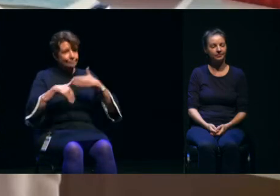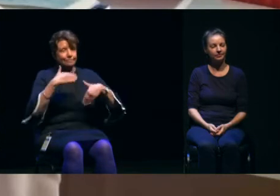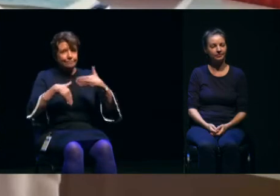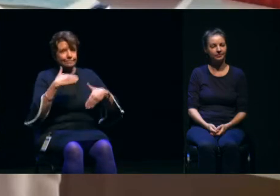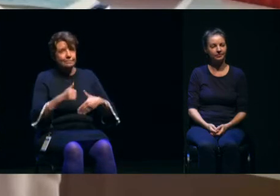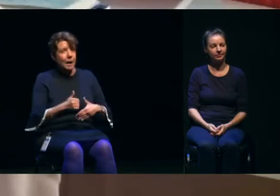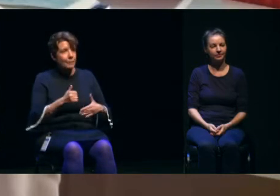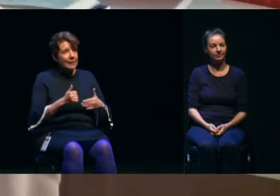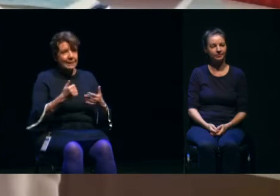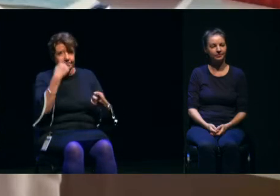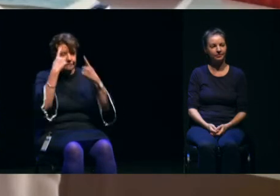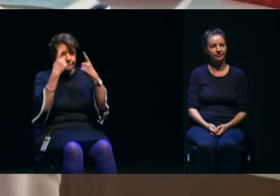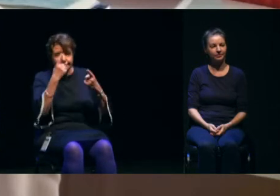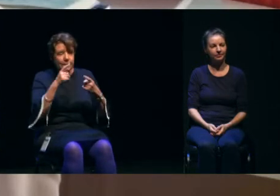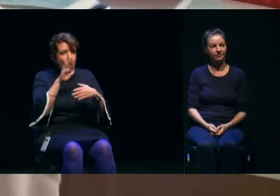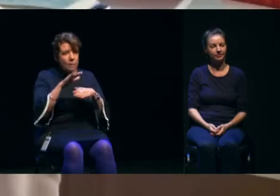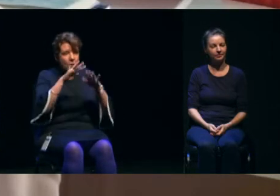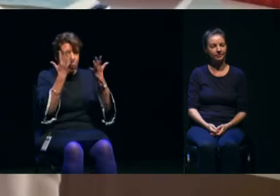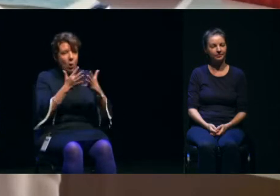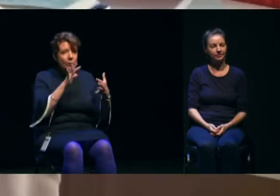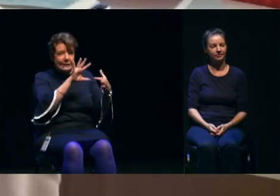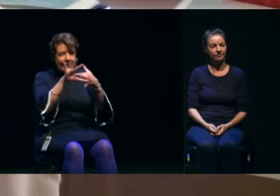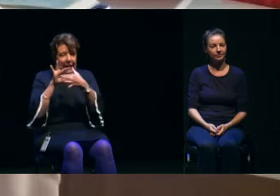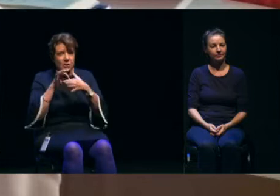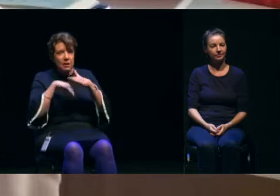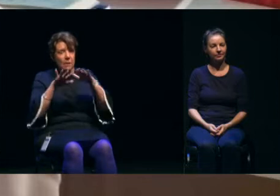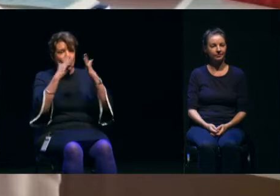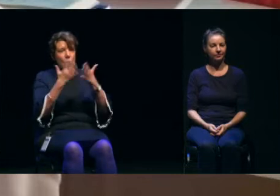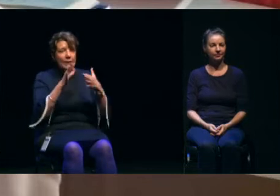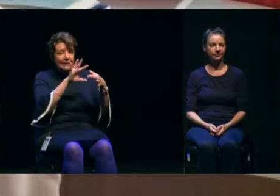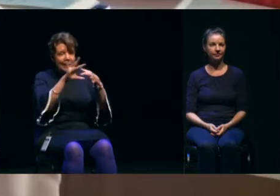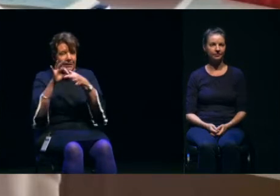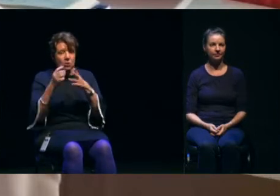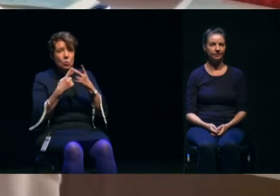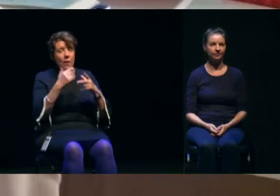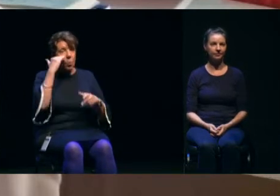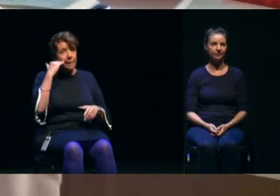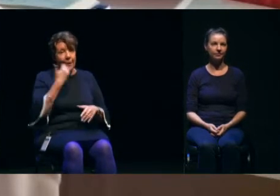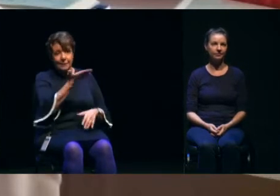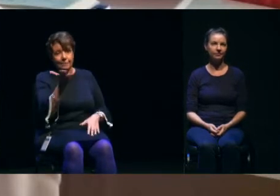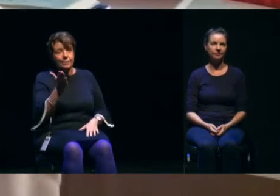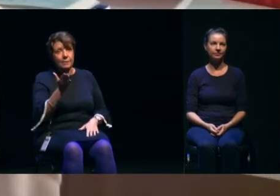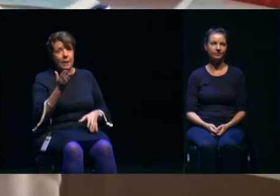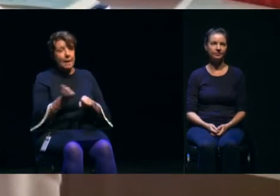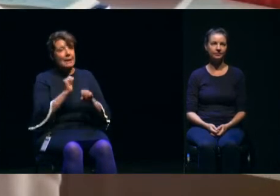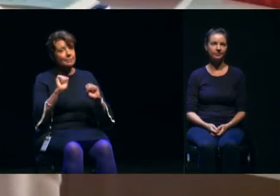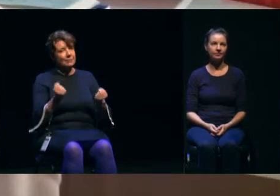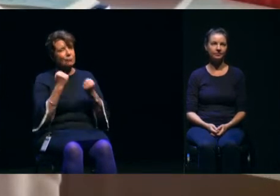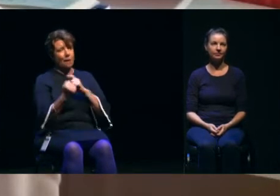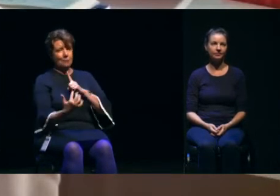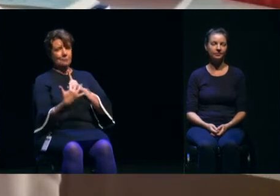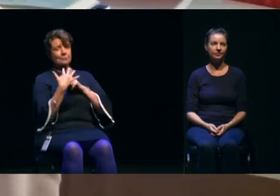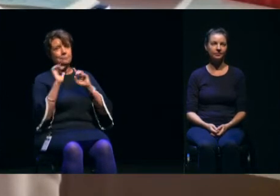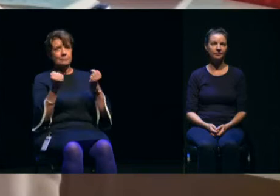curious about the world. I'm engaged. But it's the connection to other women that makes me strong. I've always